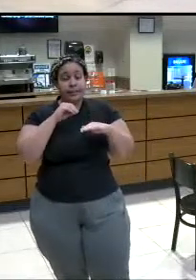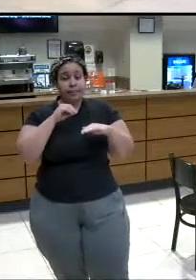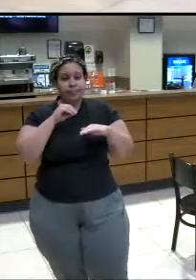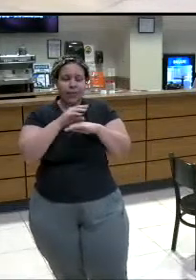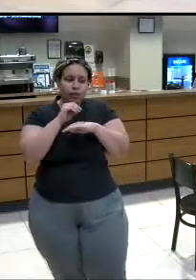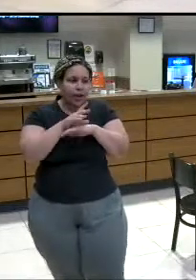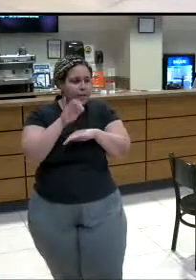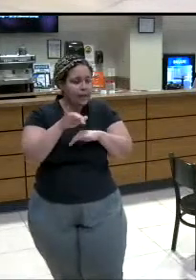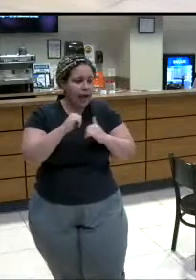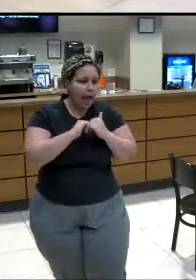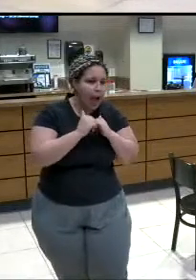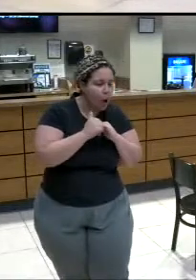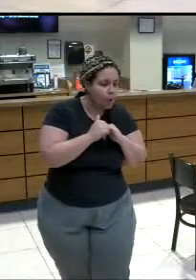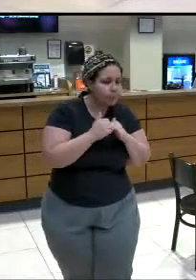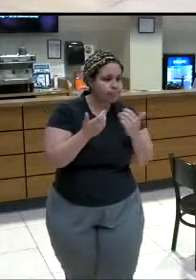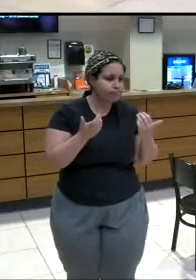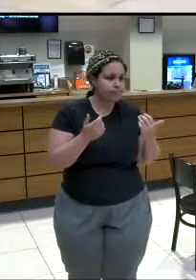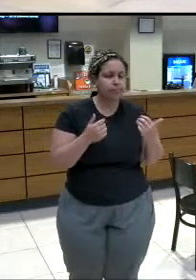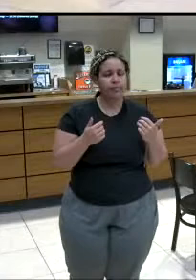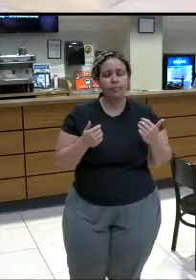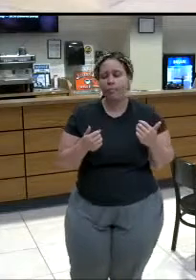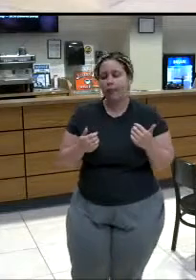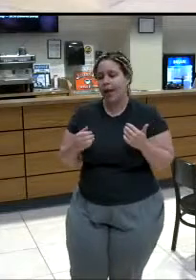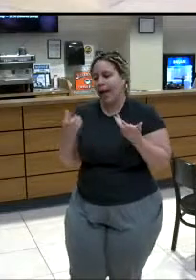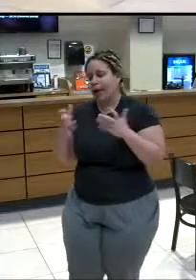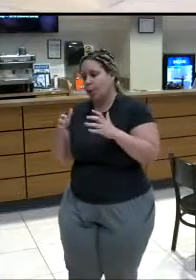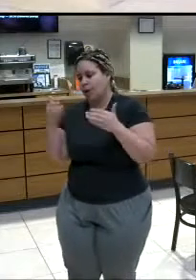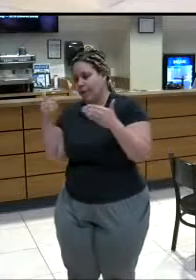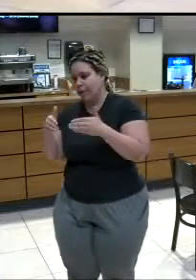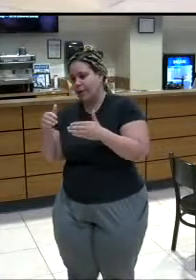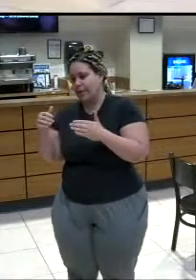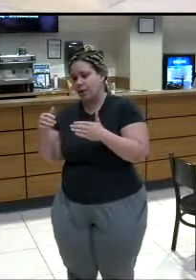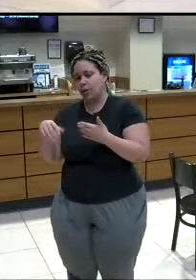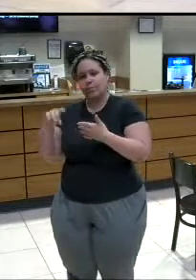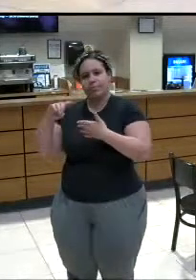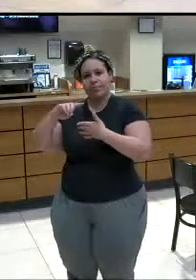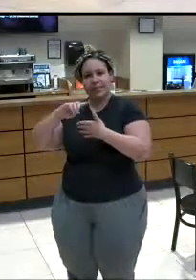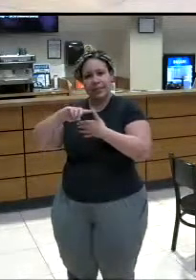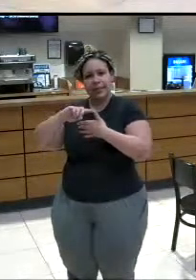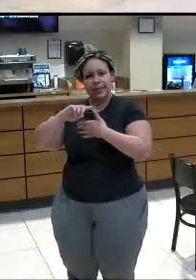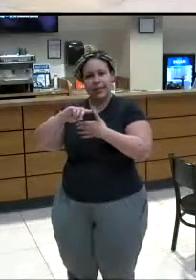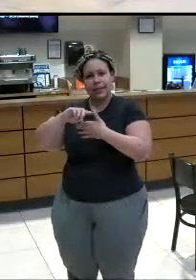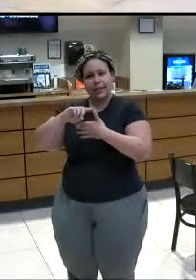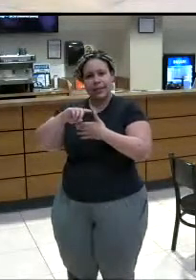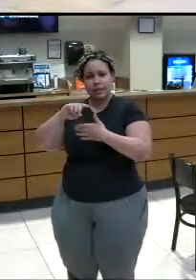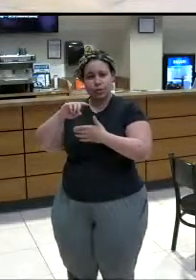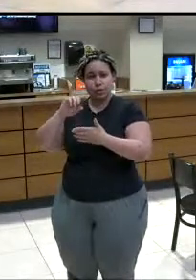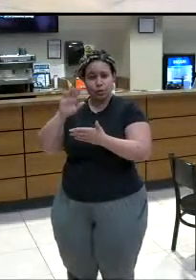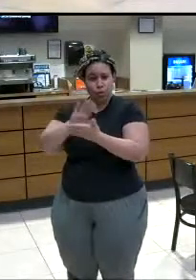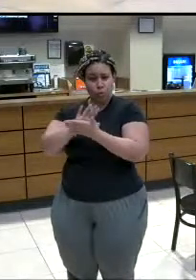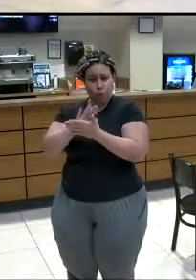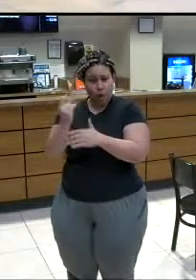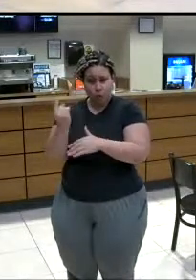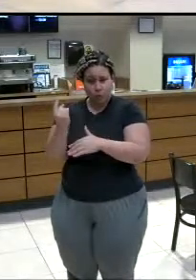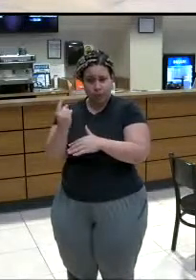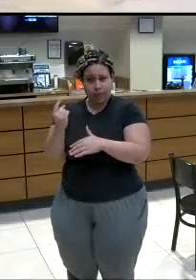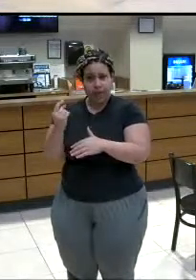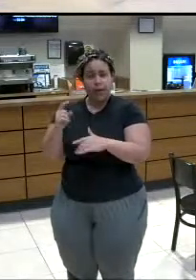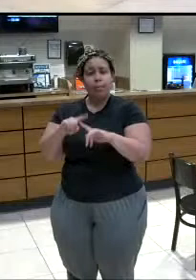that we have Sure. Yeah. some other examples of where grades are